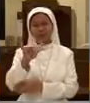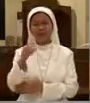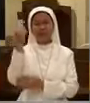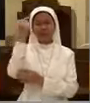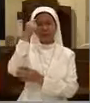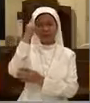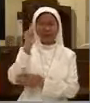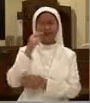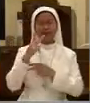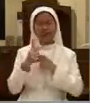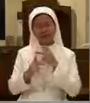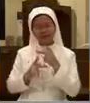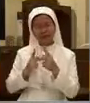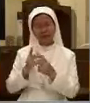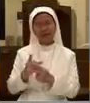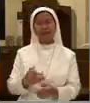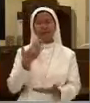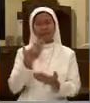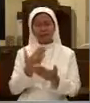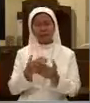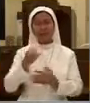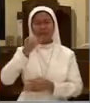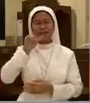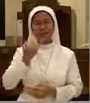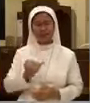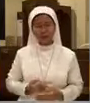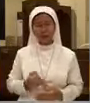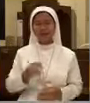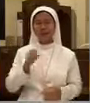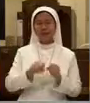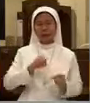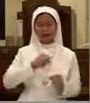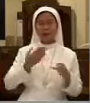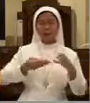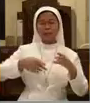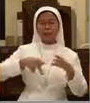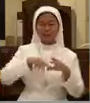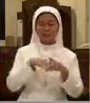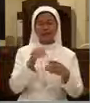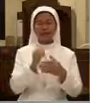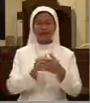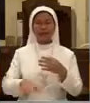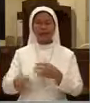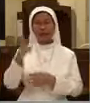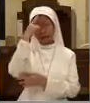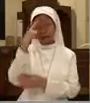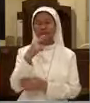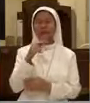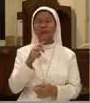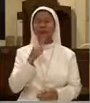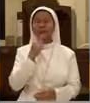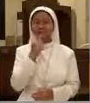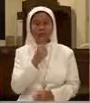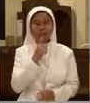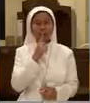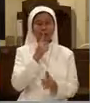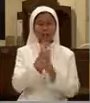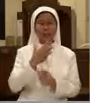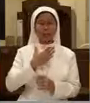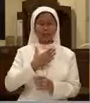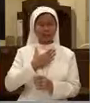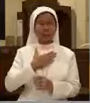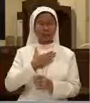for the kind invitation to be part of this recollection. To tell you the truth, my